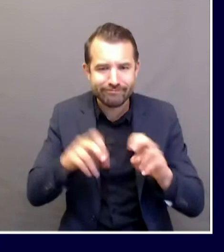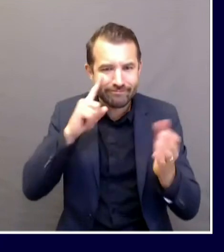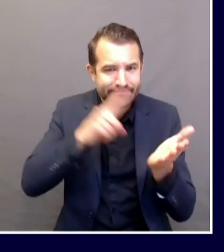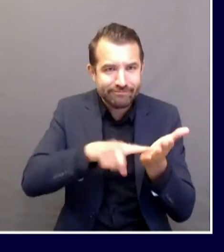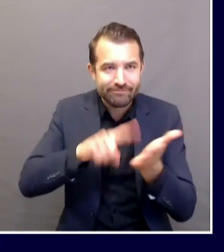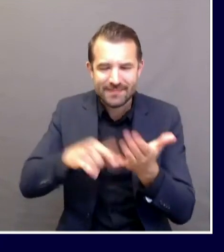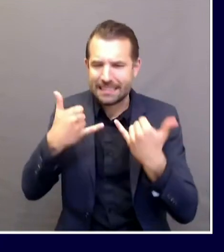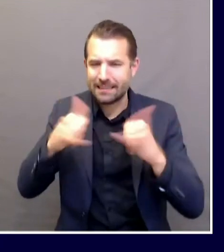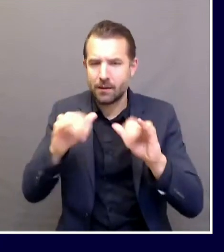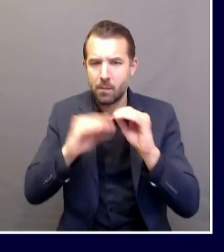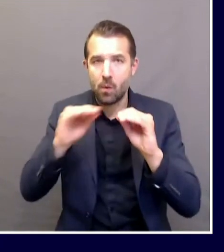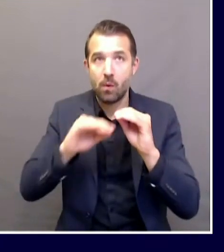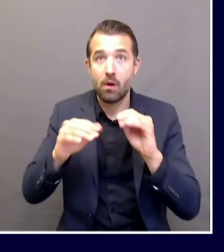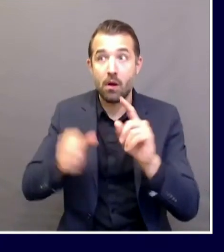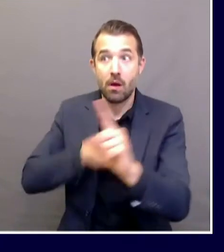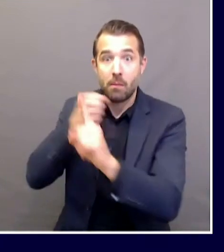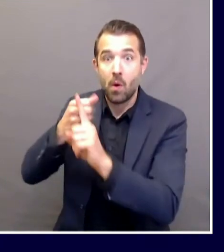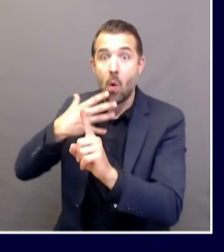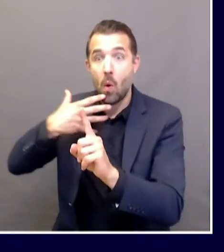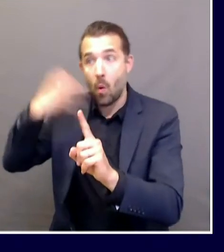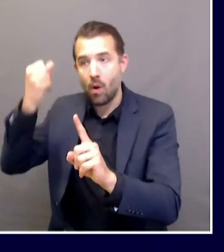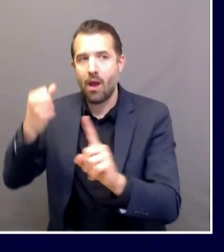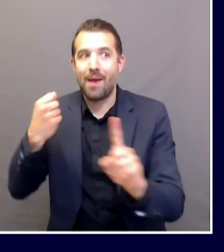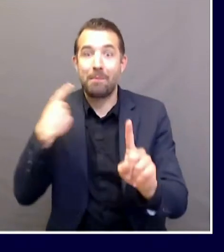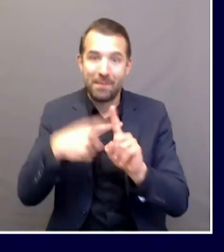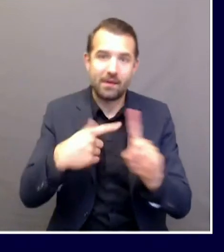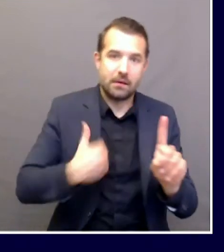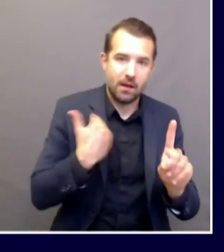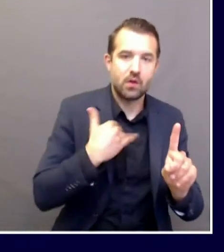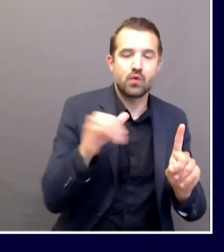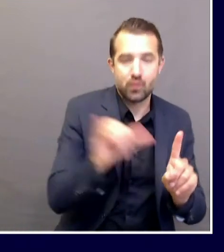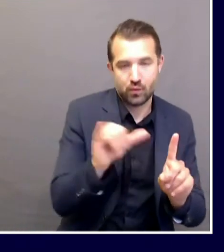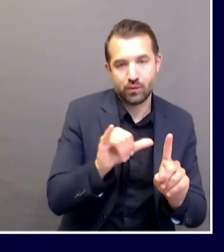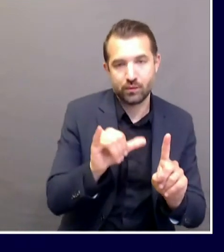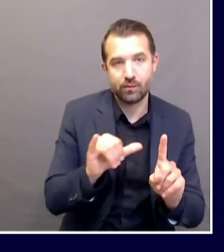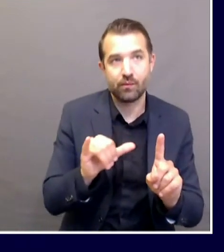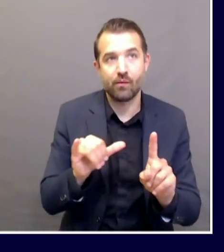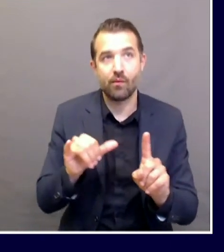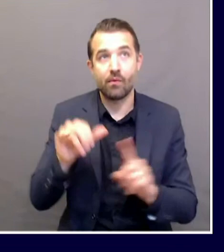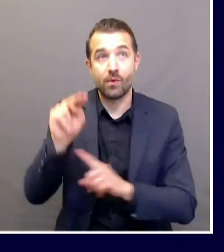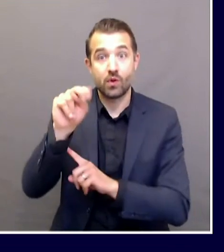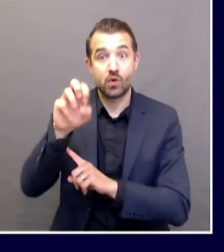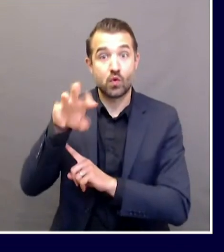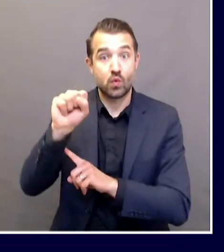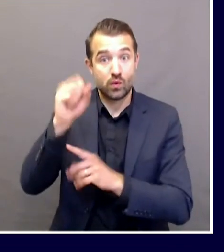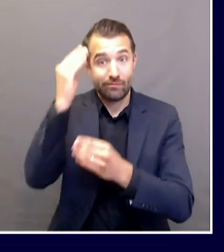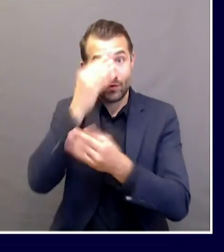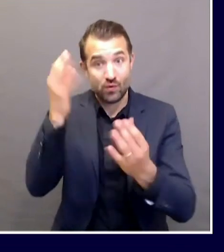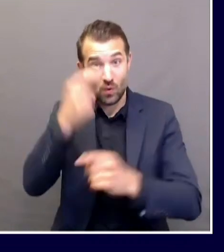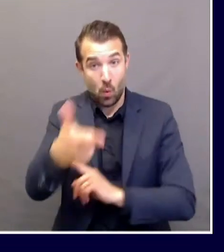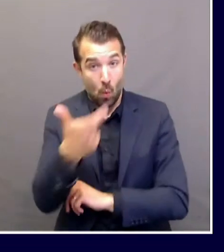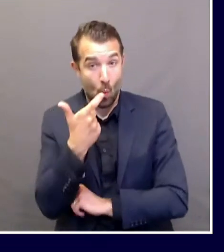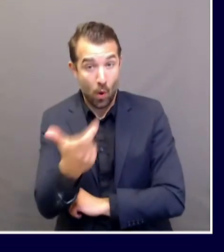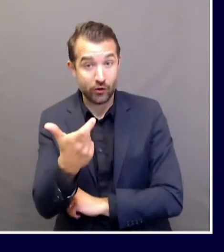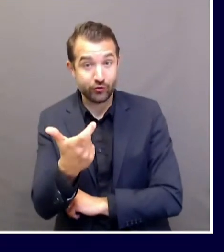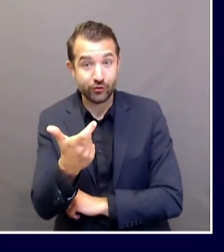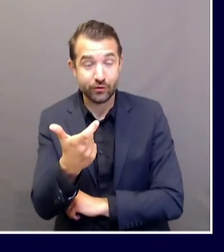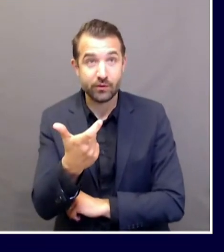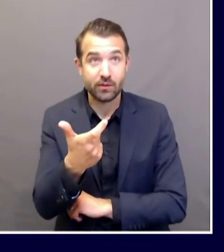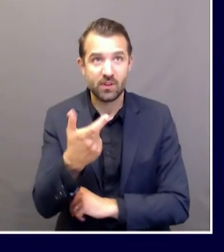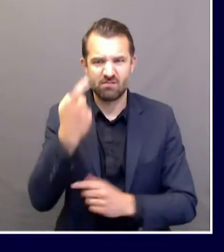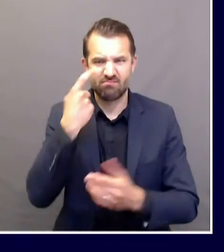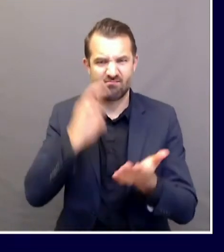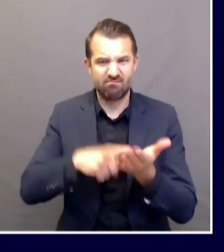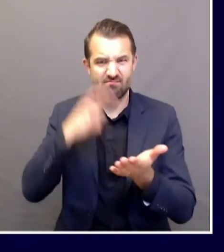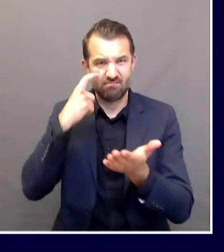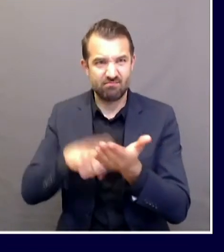up or tune into any news outlet these days to listen to younger folks telling their stories about being affected by long